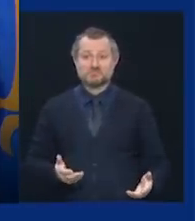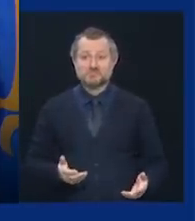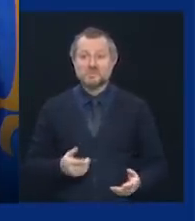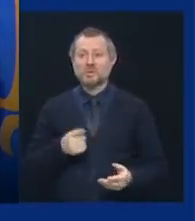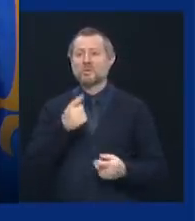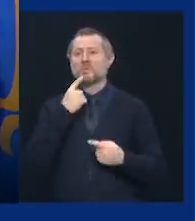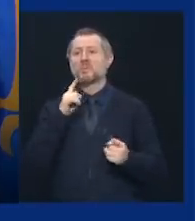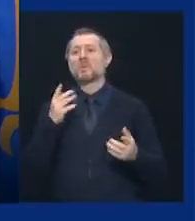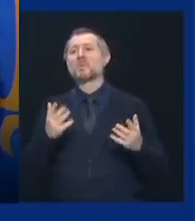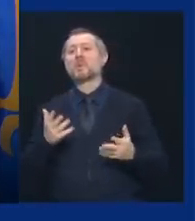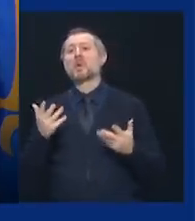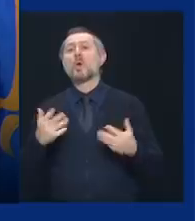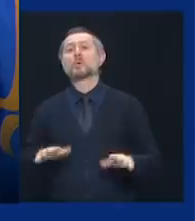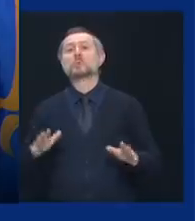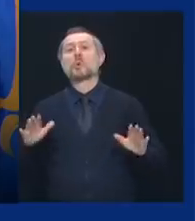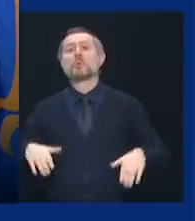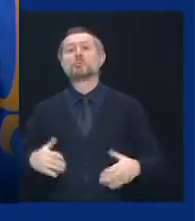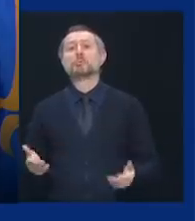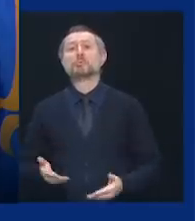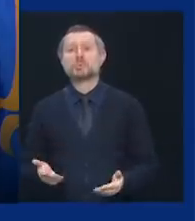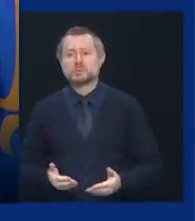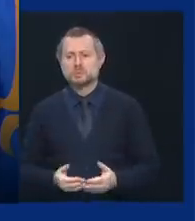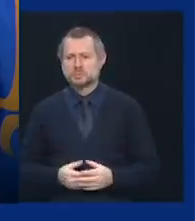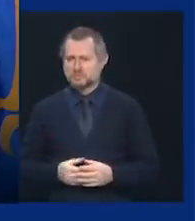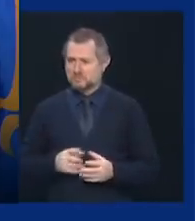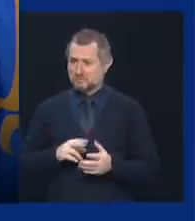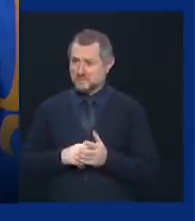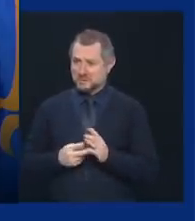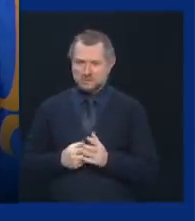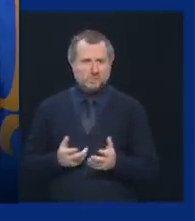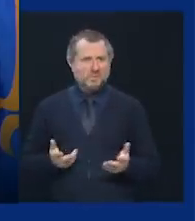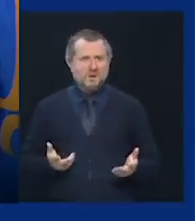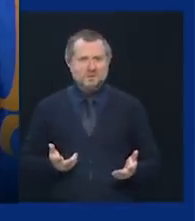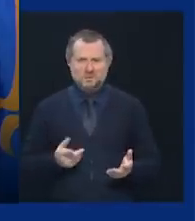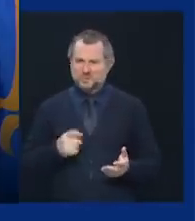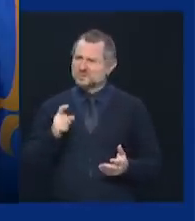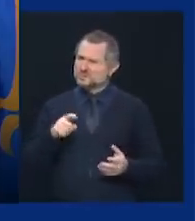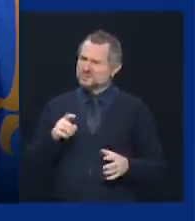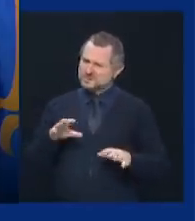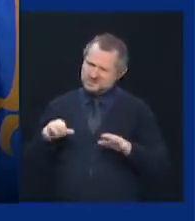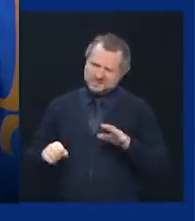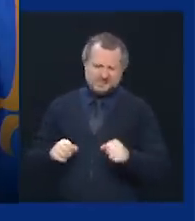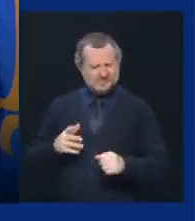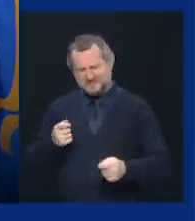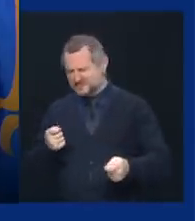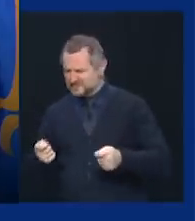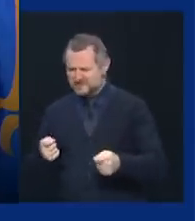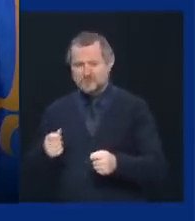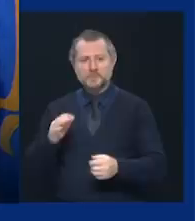be here, which would then mean you would be concerned that you want to isolate it and stop the spread.